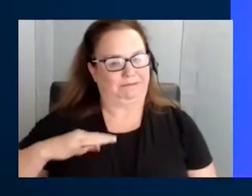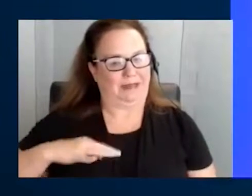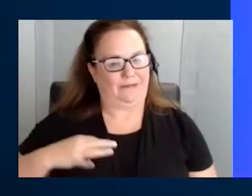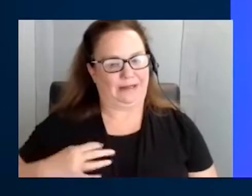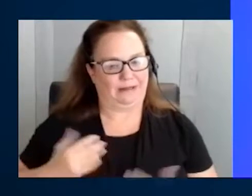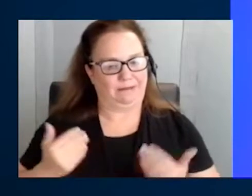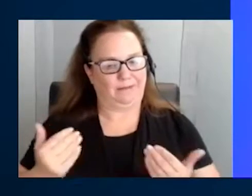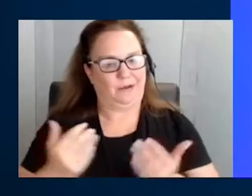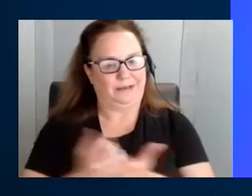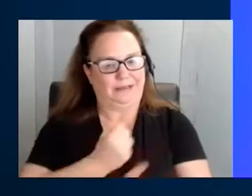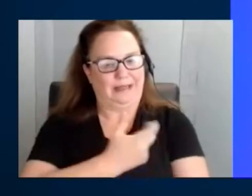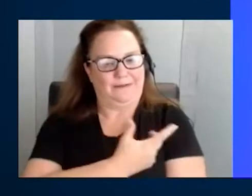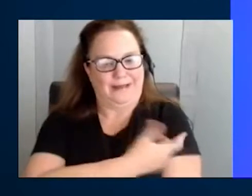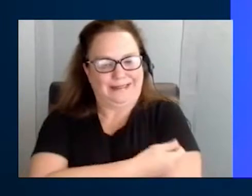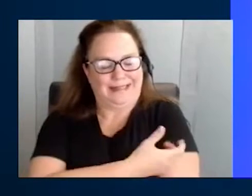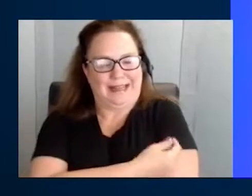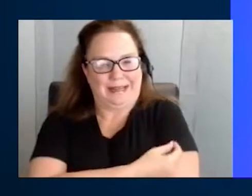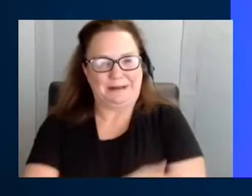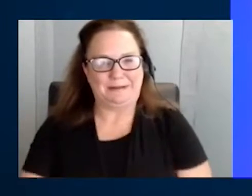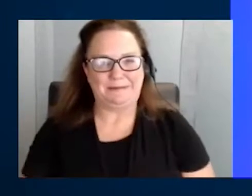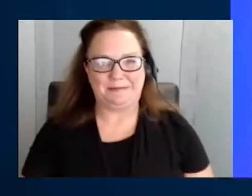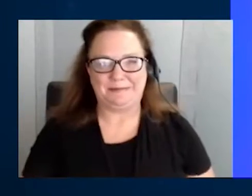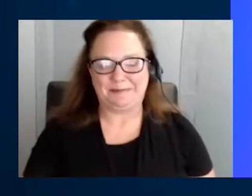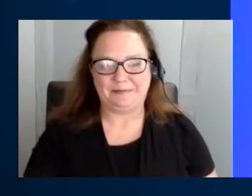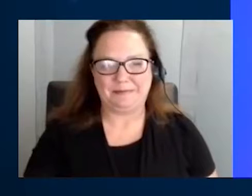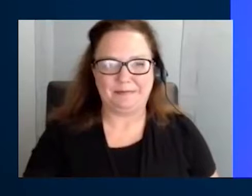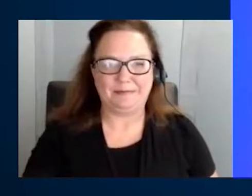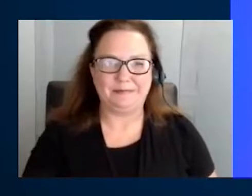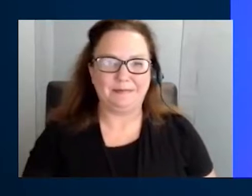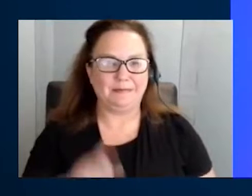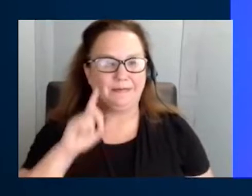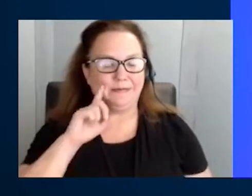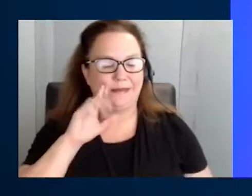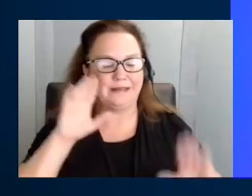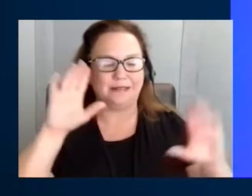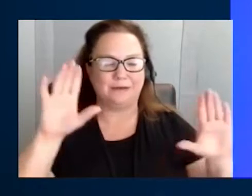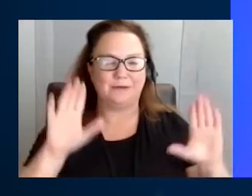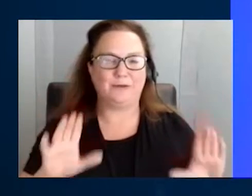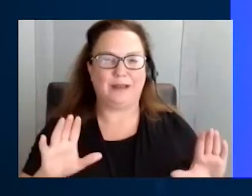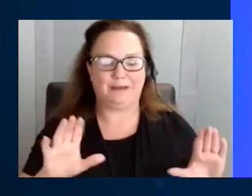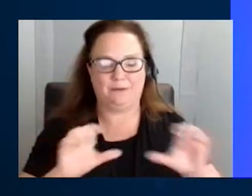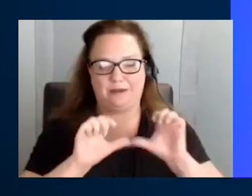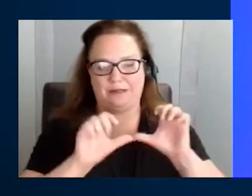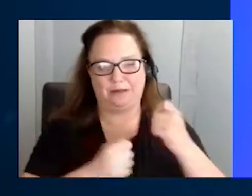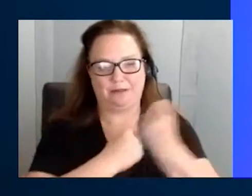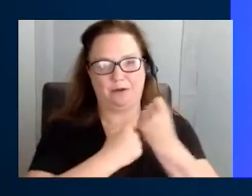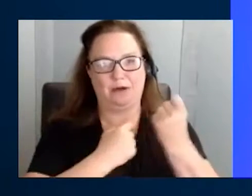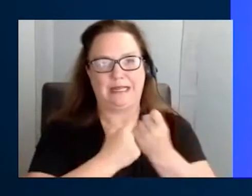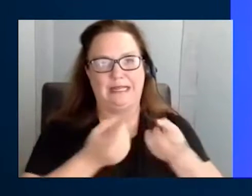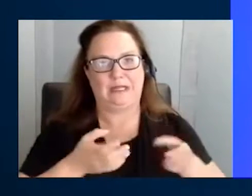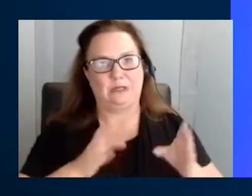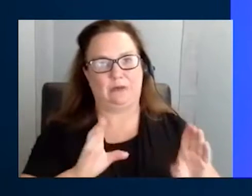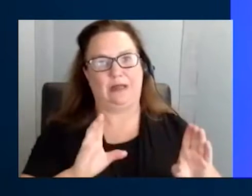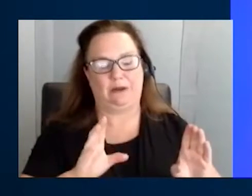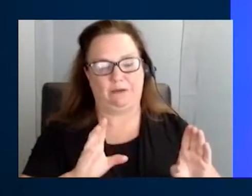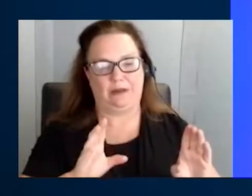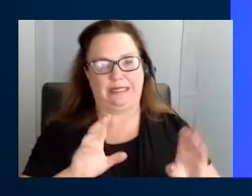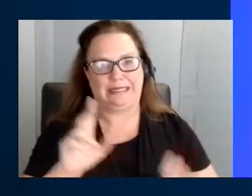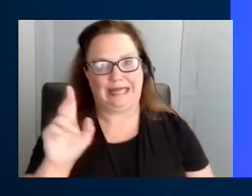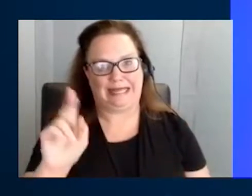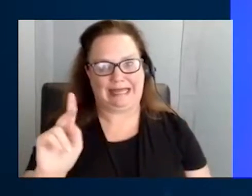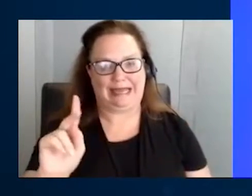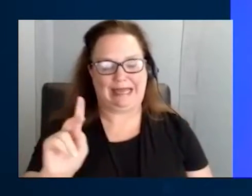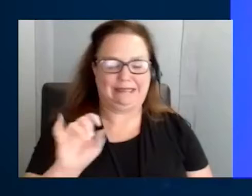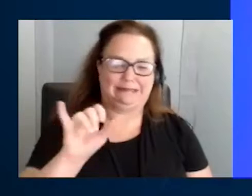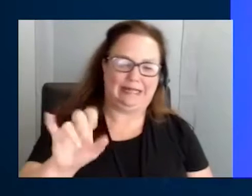done. Sounds all great, and continue to endorse that. We know, again, this is a way that we can stay at the K and stay at full